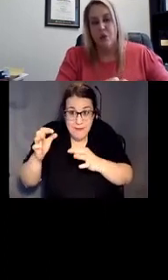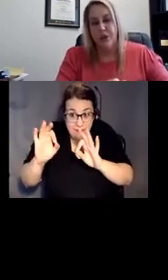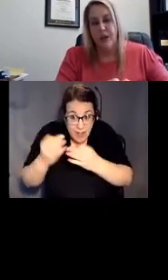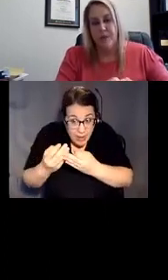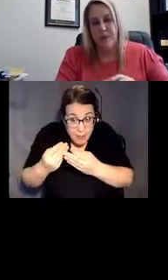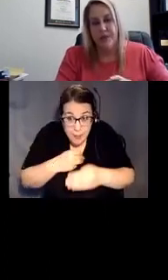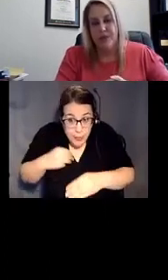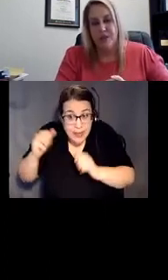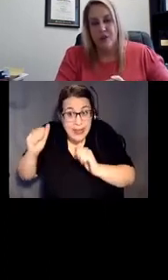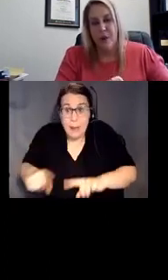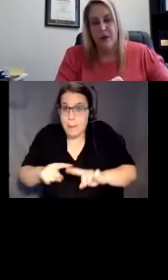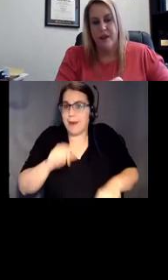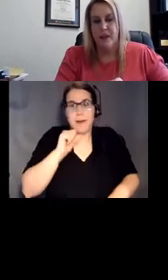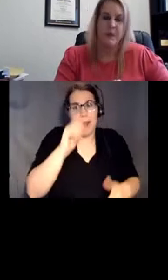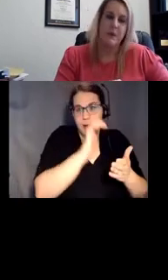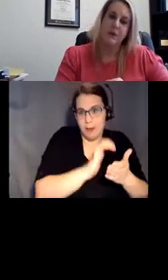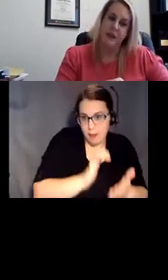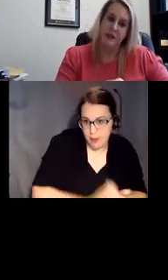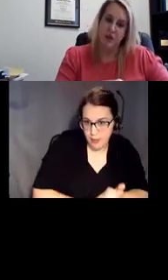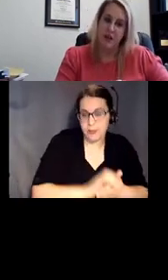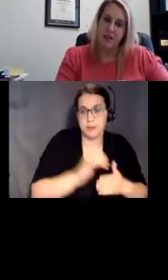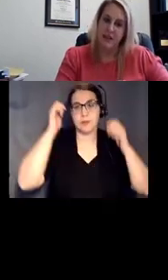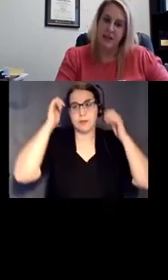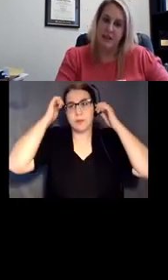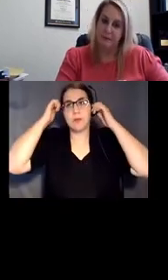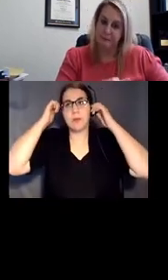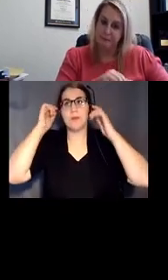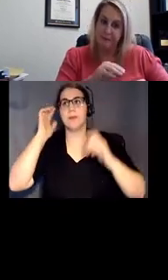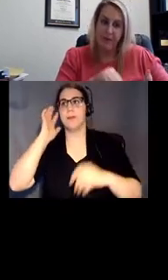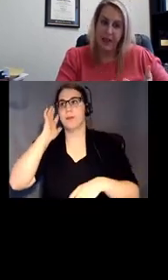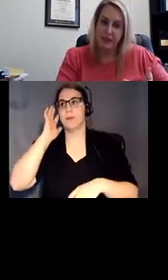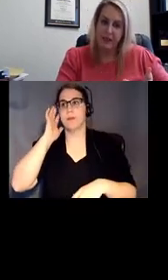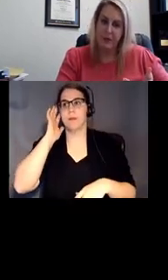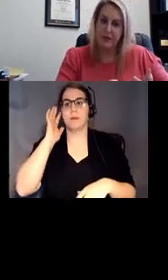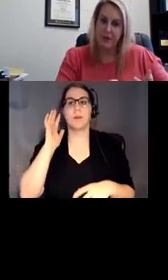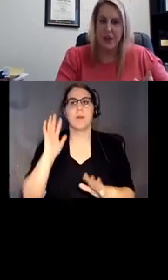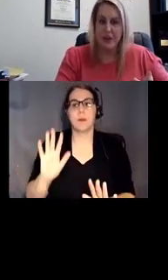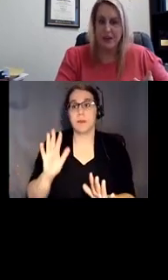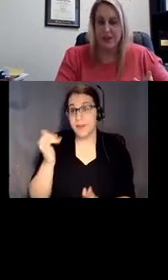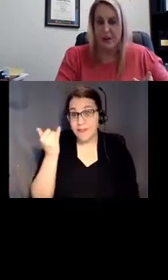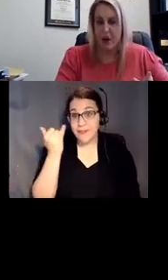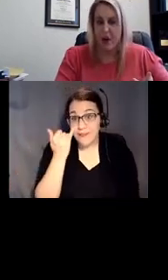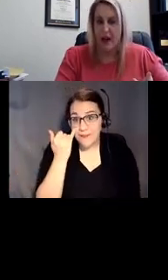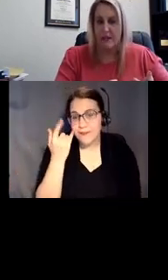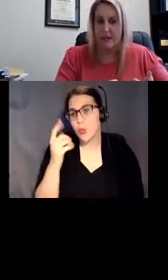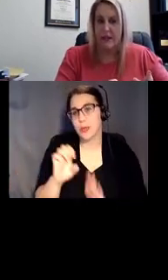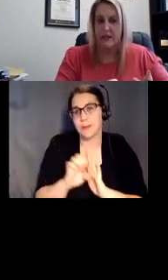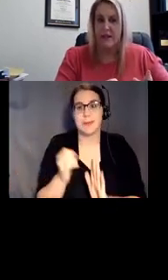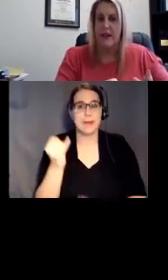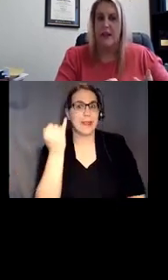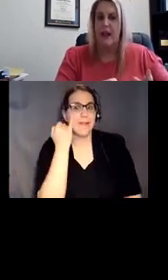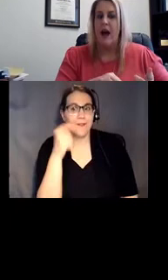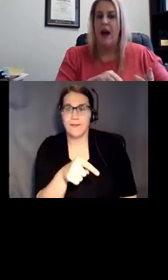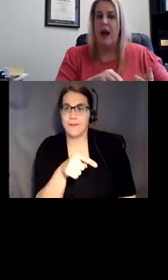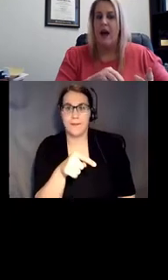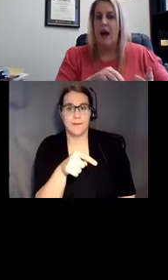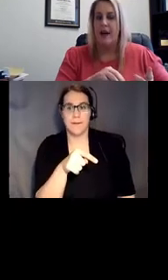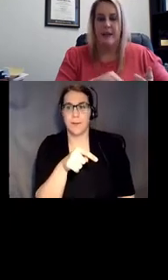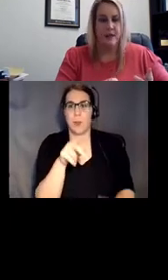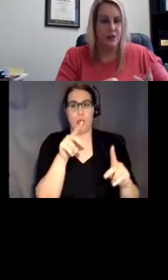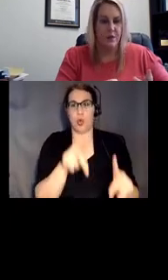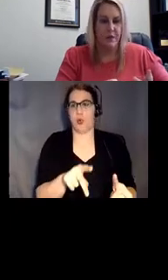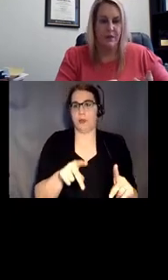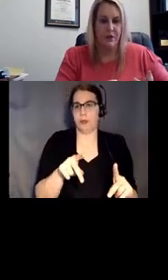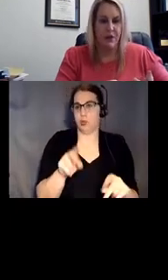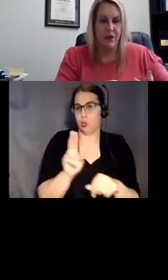So the cool thing about these third-party supplemental needs trusts is if the beneficiary is in a car accident